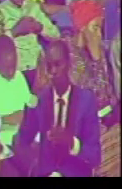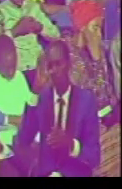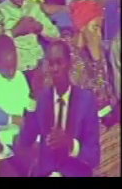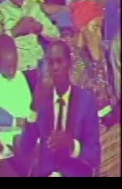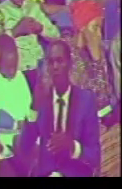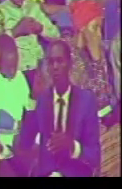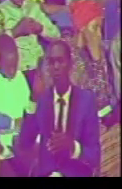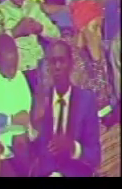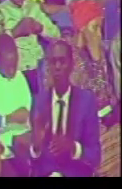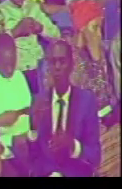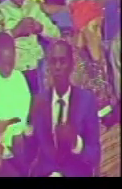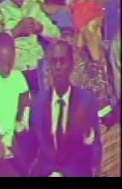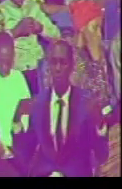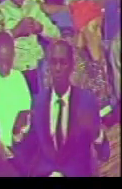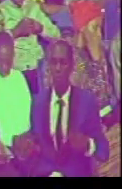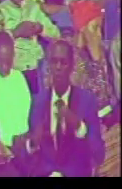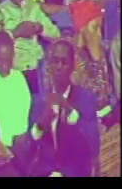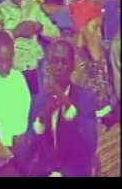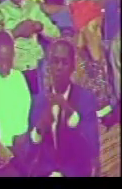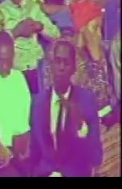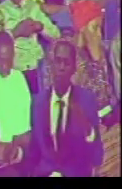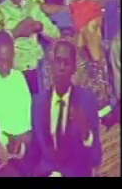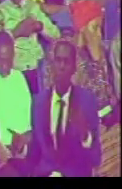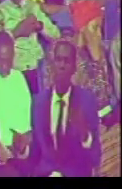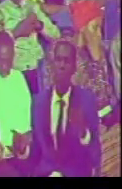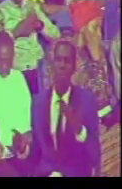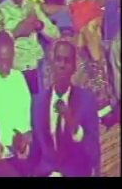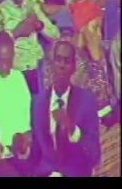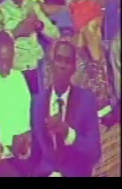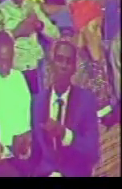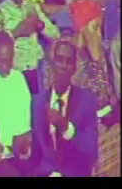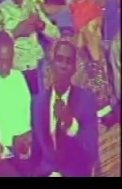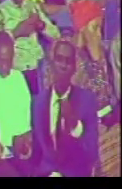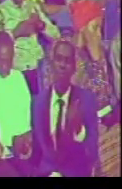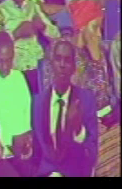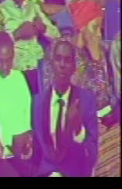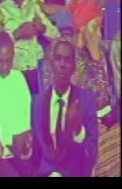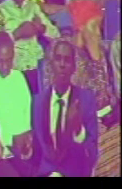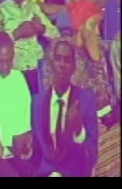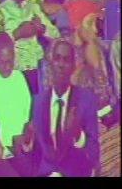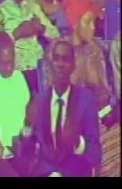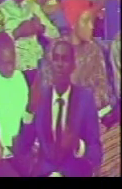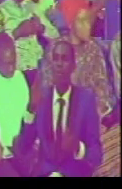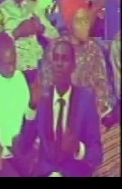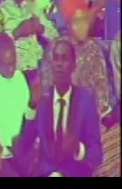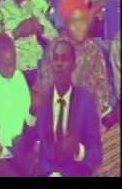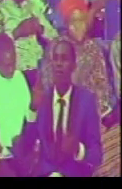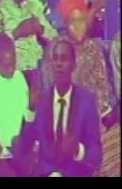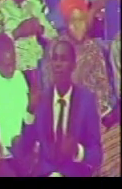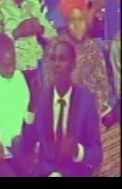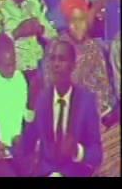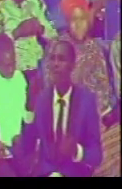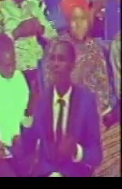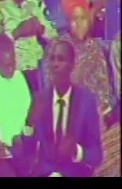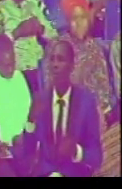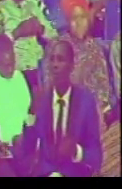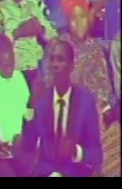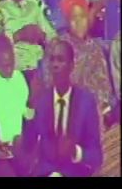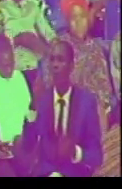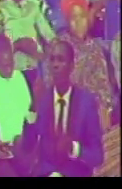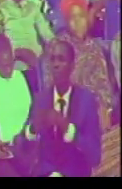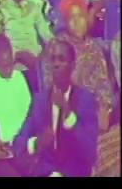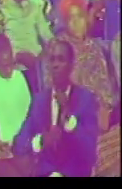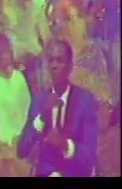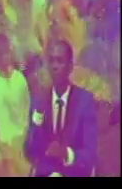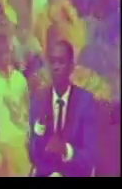after the prayer of the man of God tonight, the pain disappeared. And we have this ulcer of